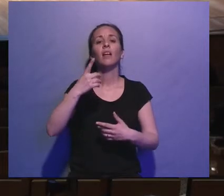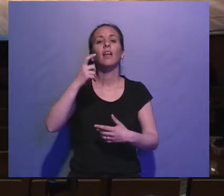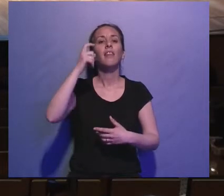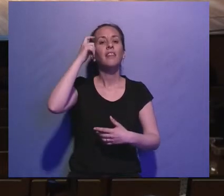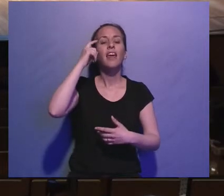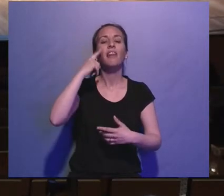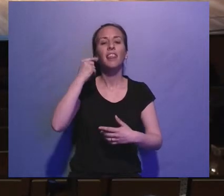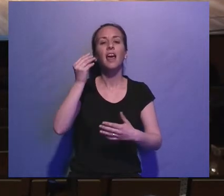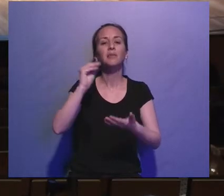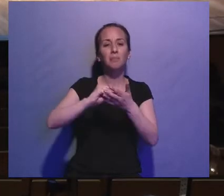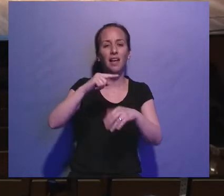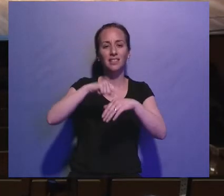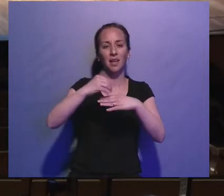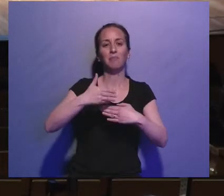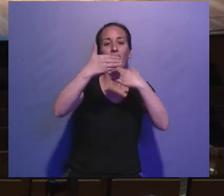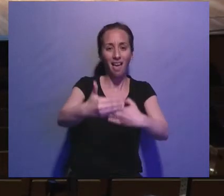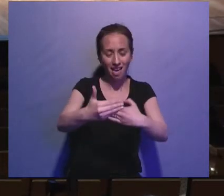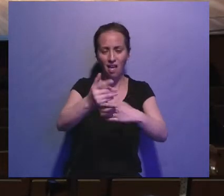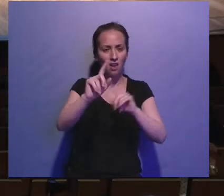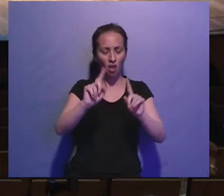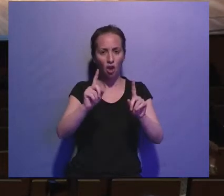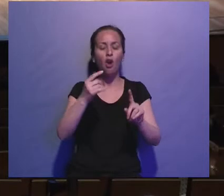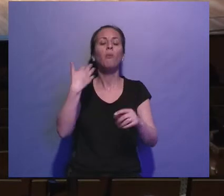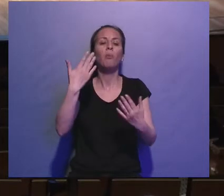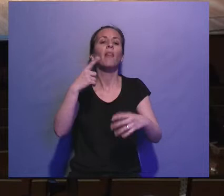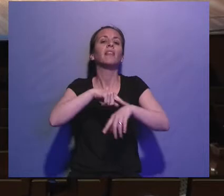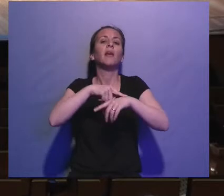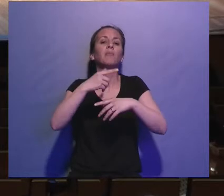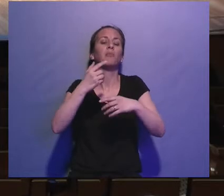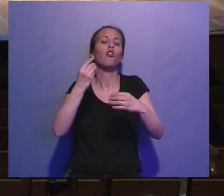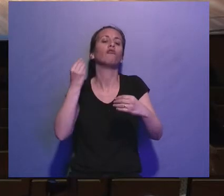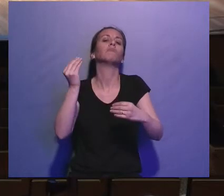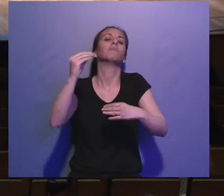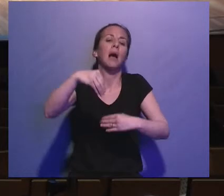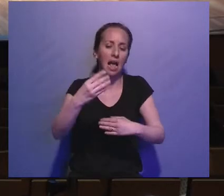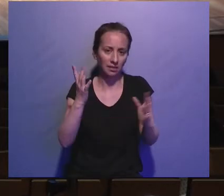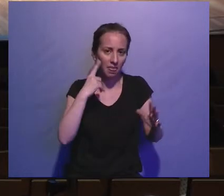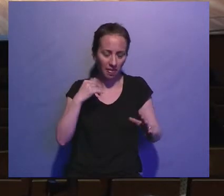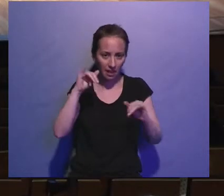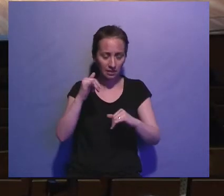Yes, it's not a requirement to have an extension of 10 days. There are